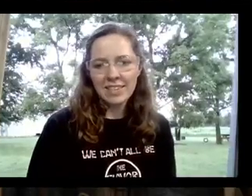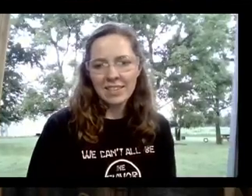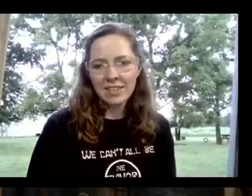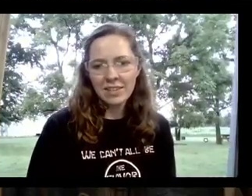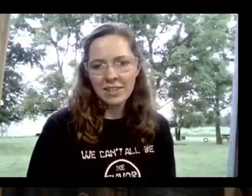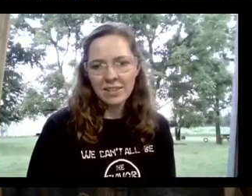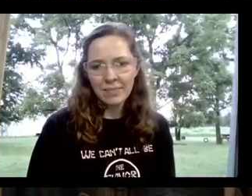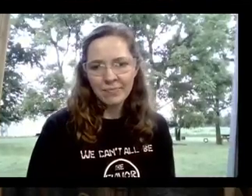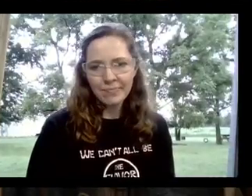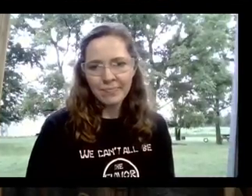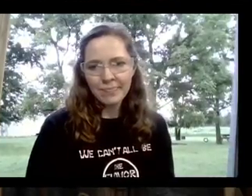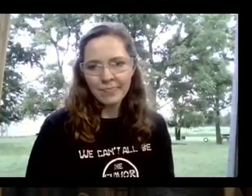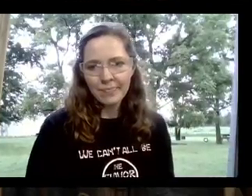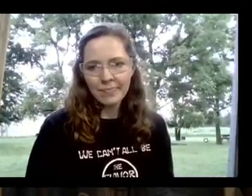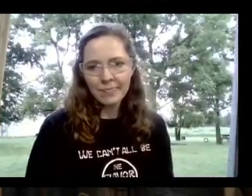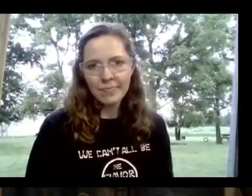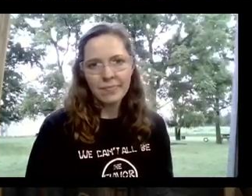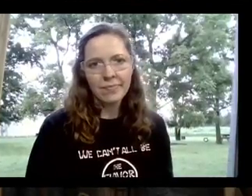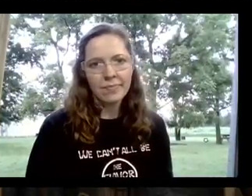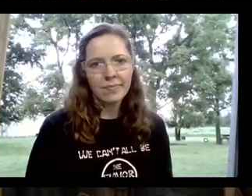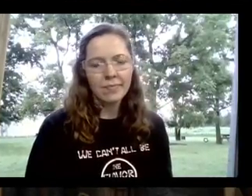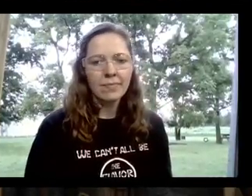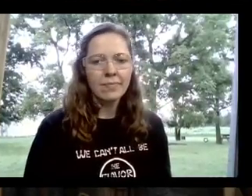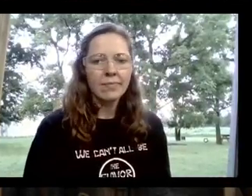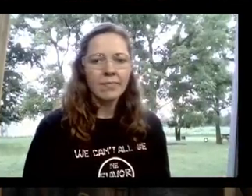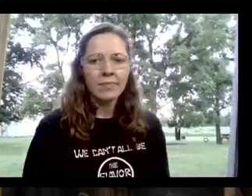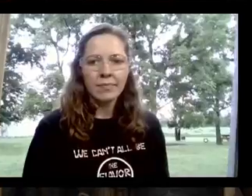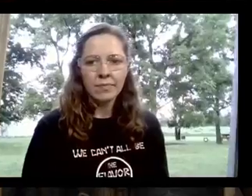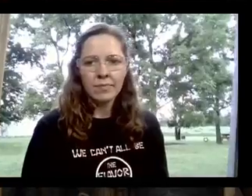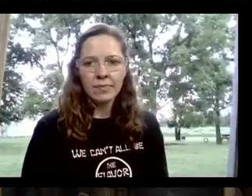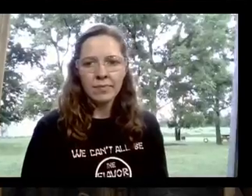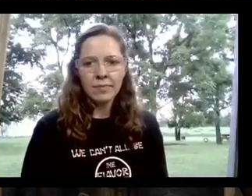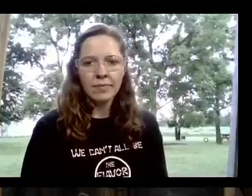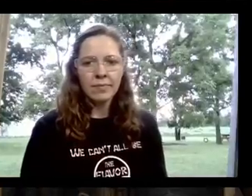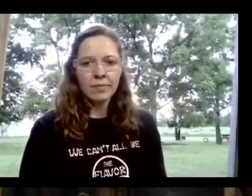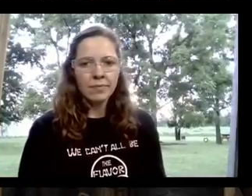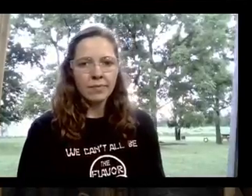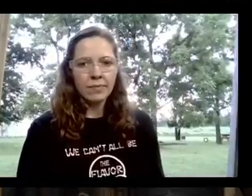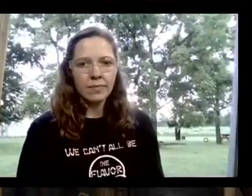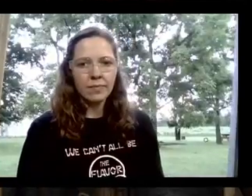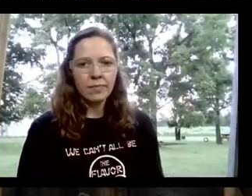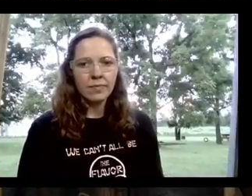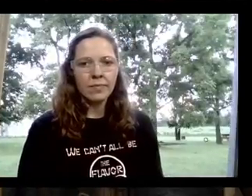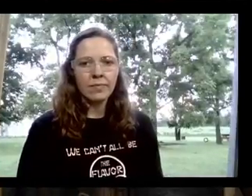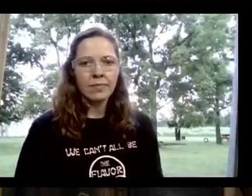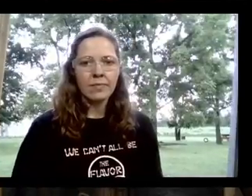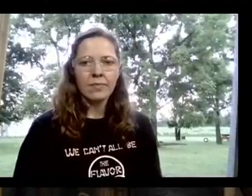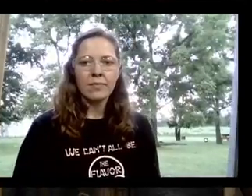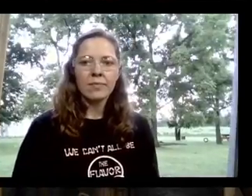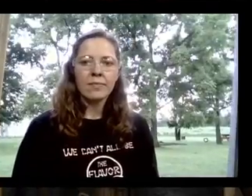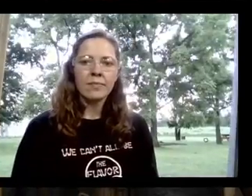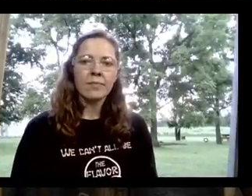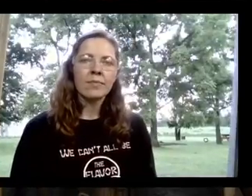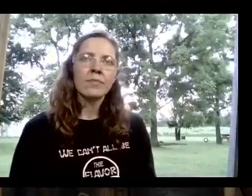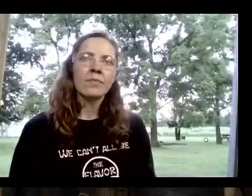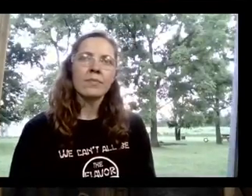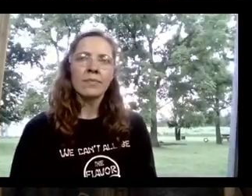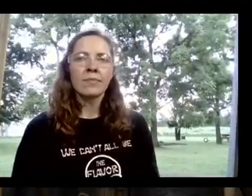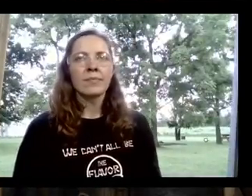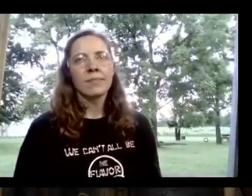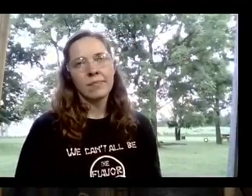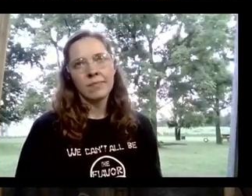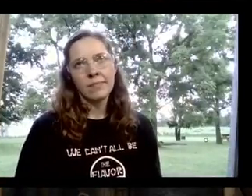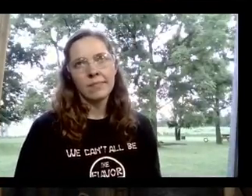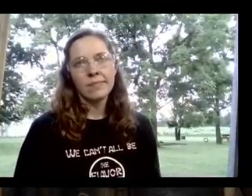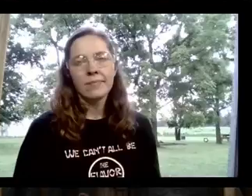vise? Okay, so the status is basically where we had our crash. The last live